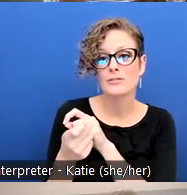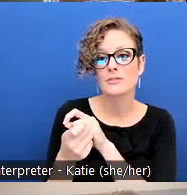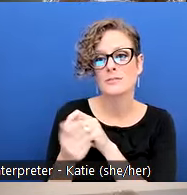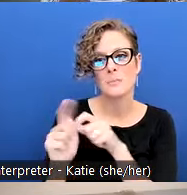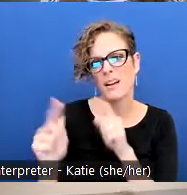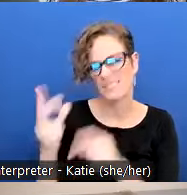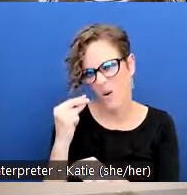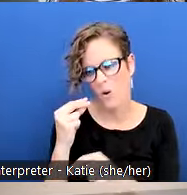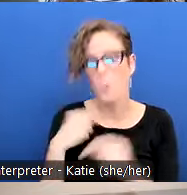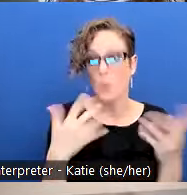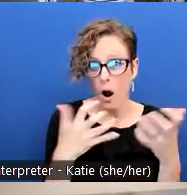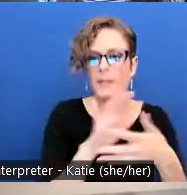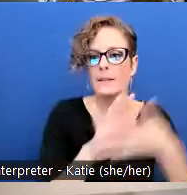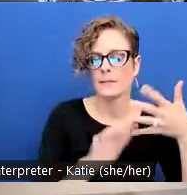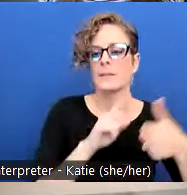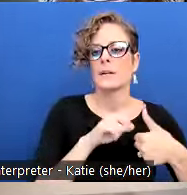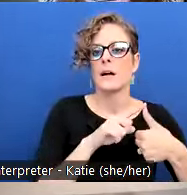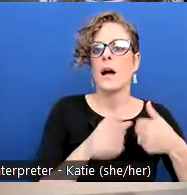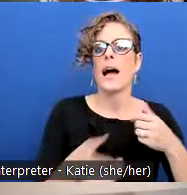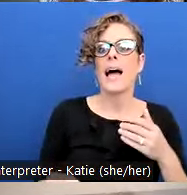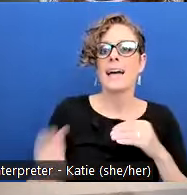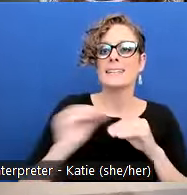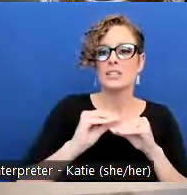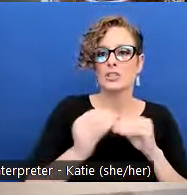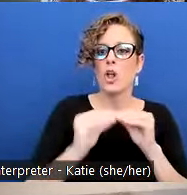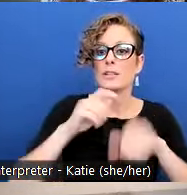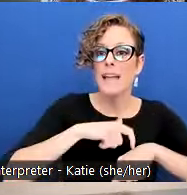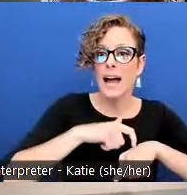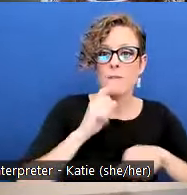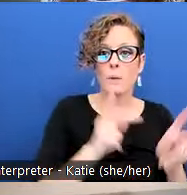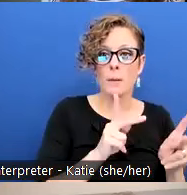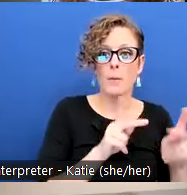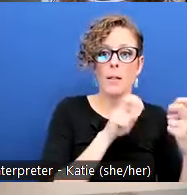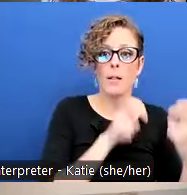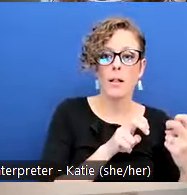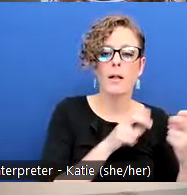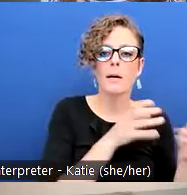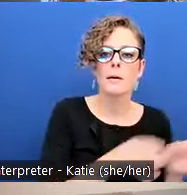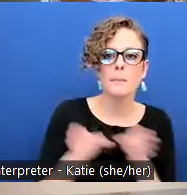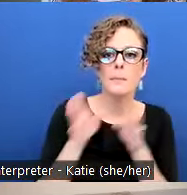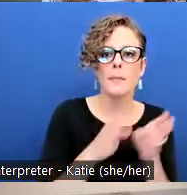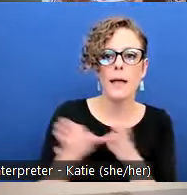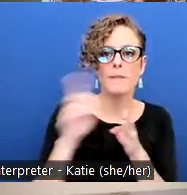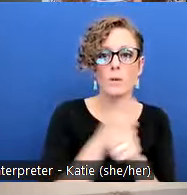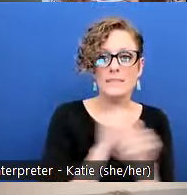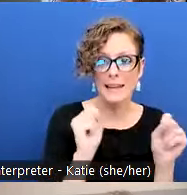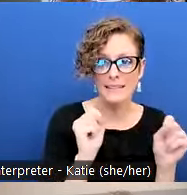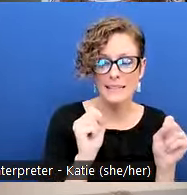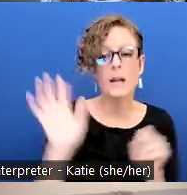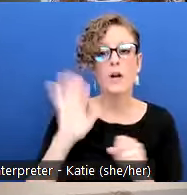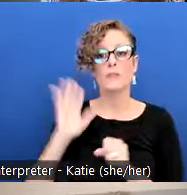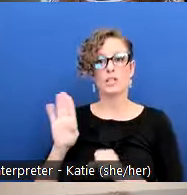was having some additional time for people who are safety planning with survivors to report. Originally the bill